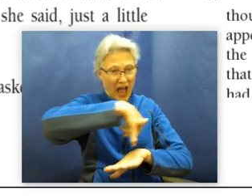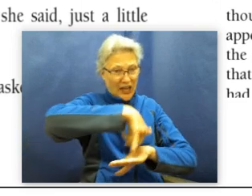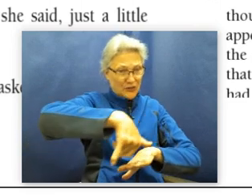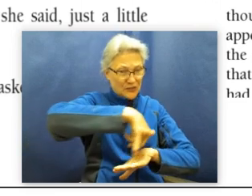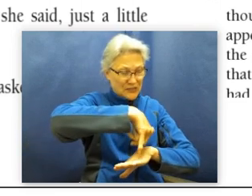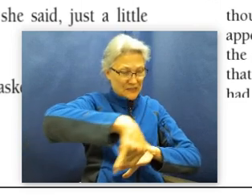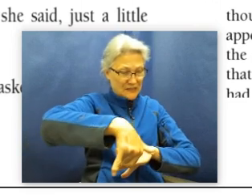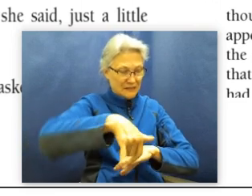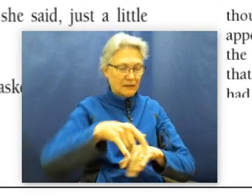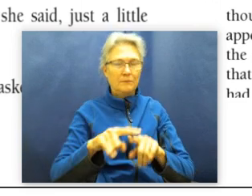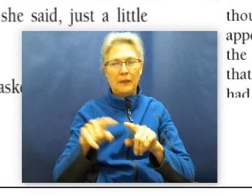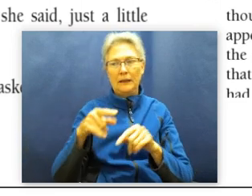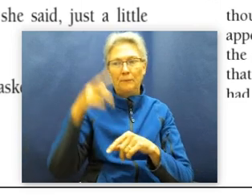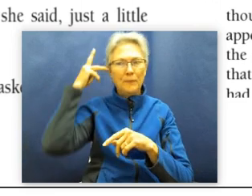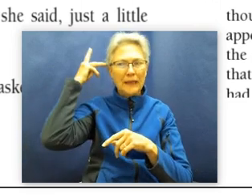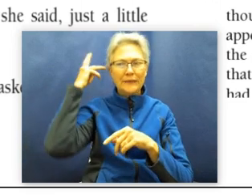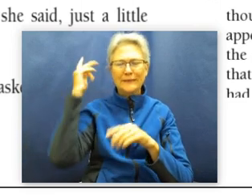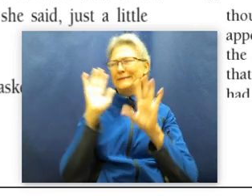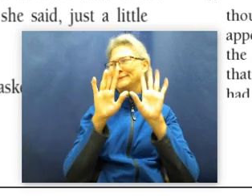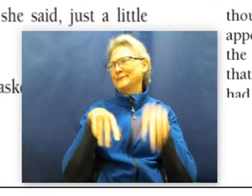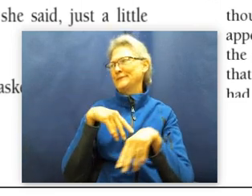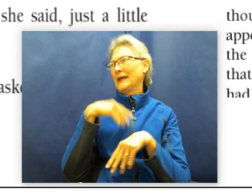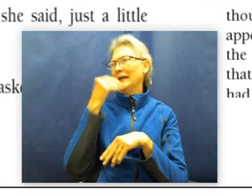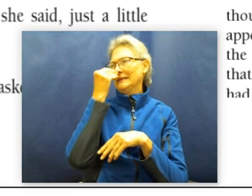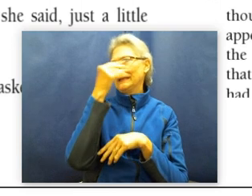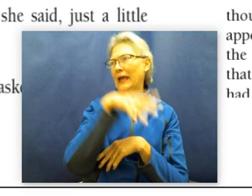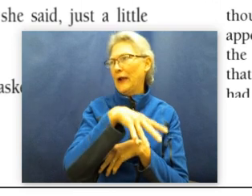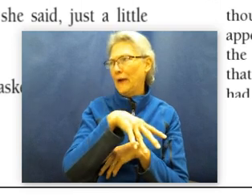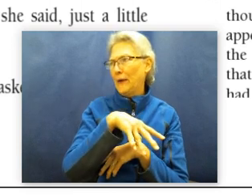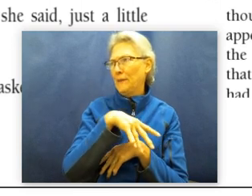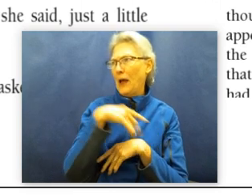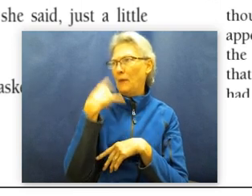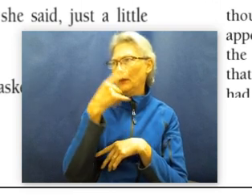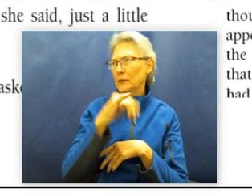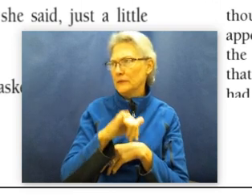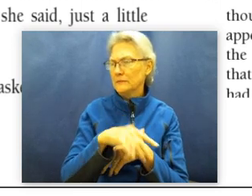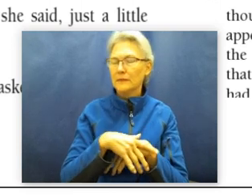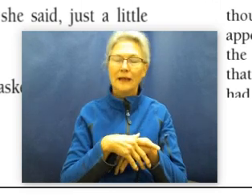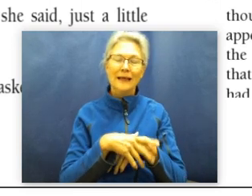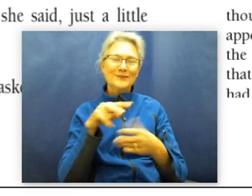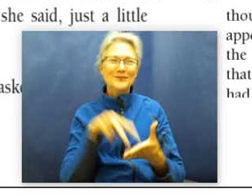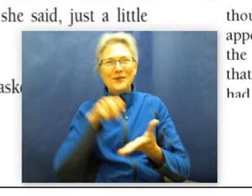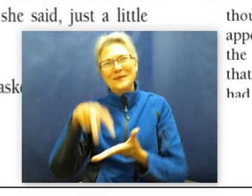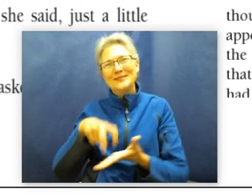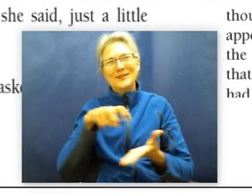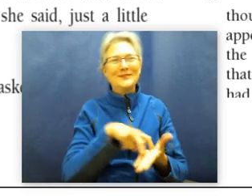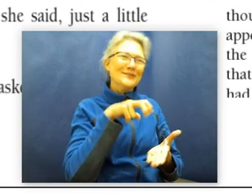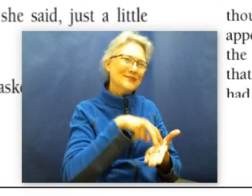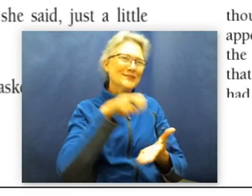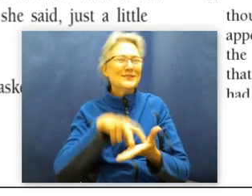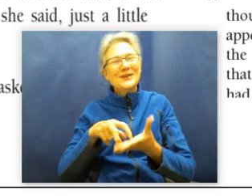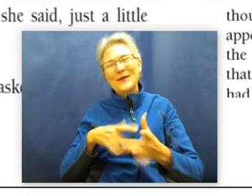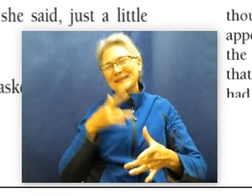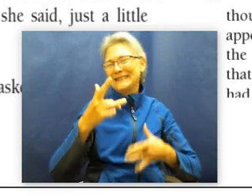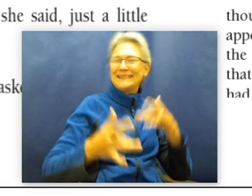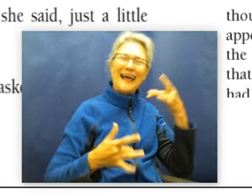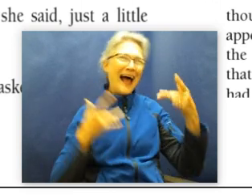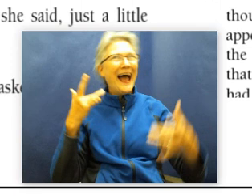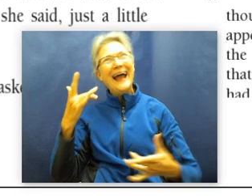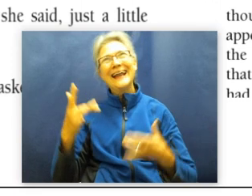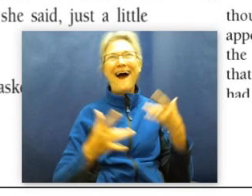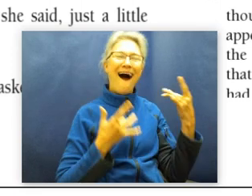thoughtfully. But Peter, boy-like, was indifferent to appearances, and he was now jumping about in the wildest glee. Alas, he